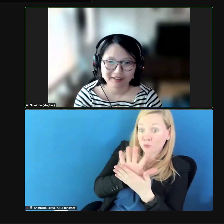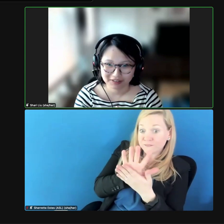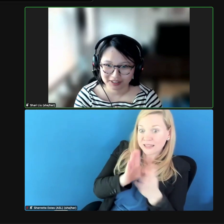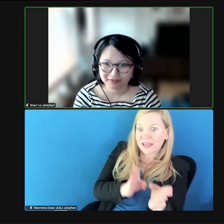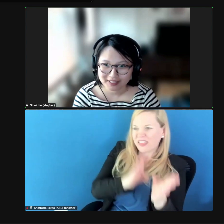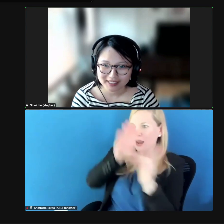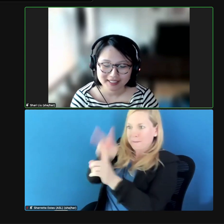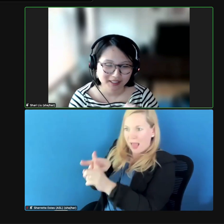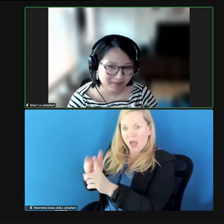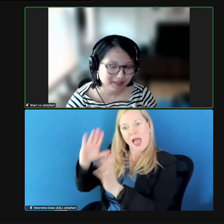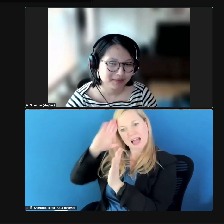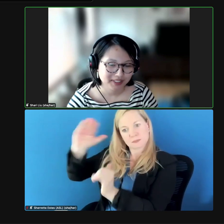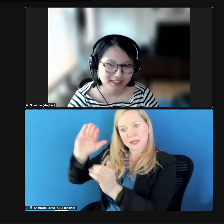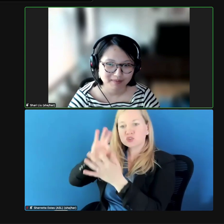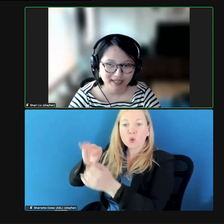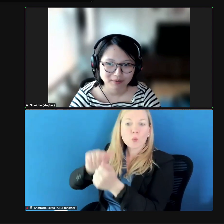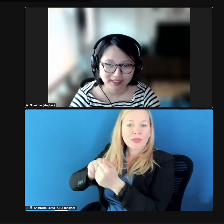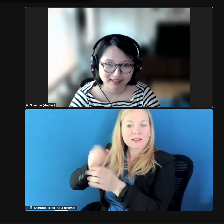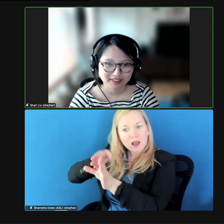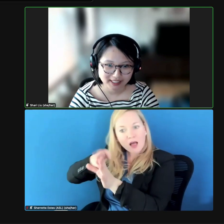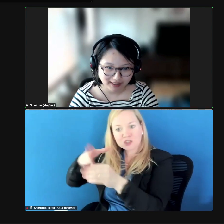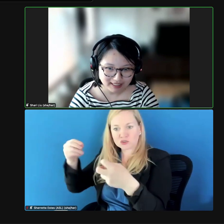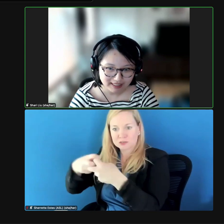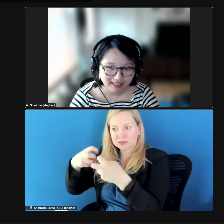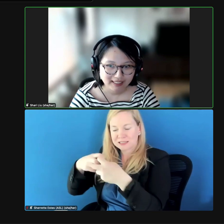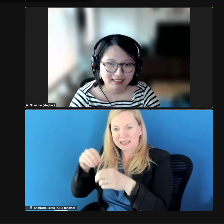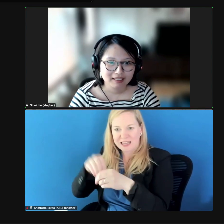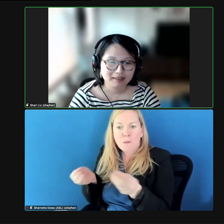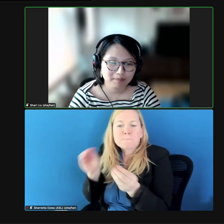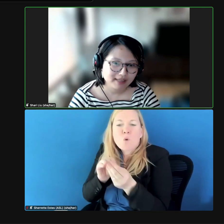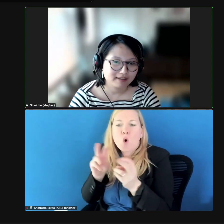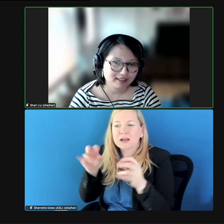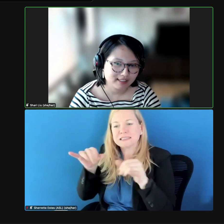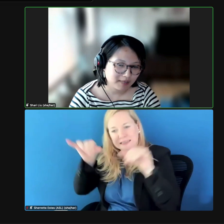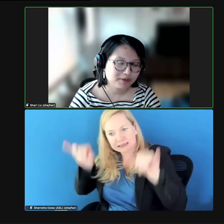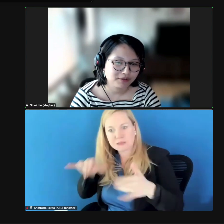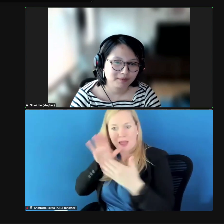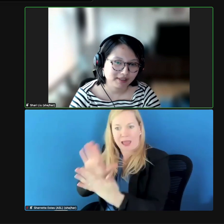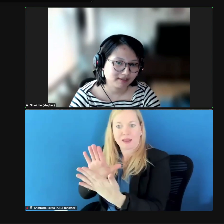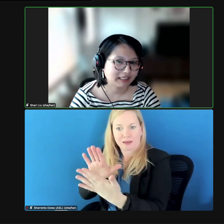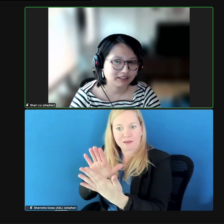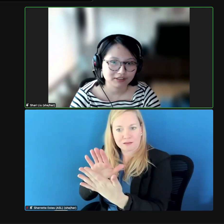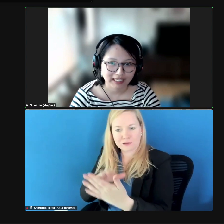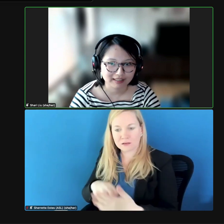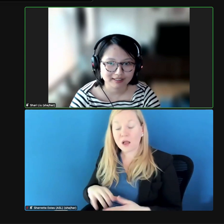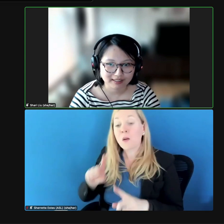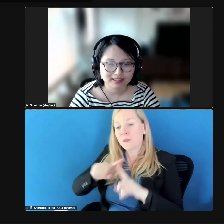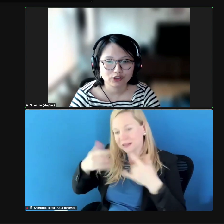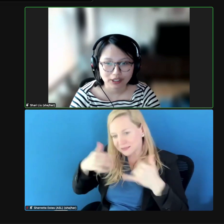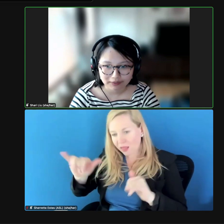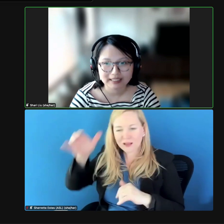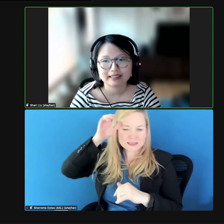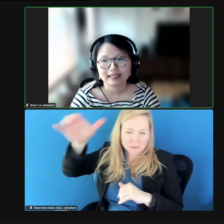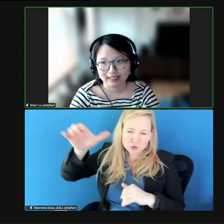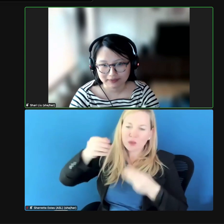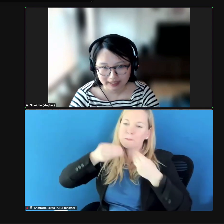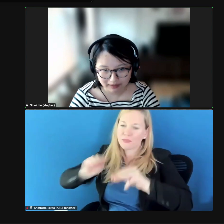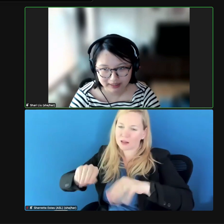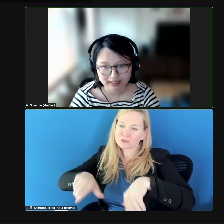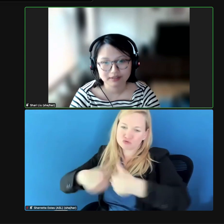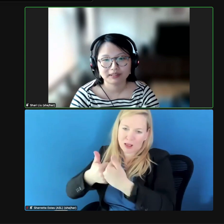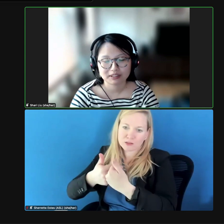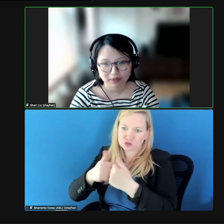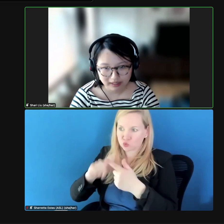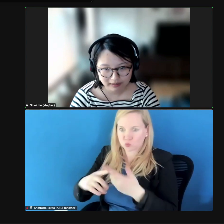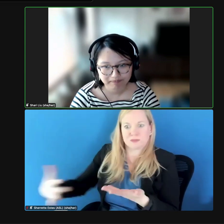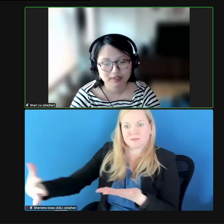about psychology and physics in a much more systematic way than I've discussed. But there are conceptual and methodological challenges to generating the kind of data